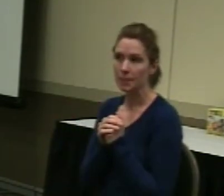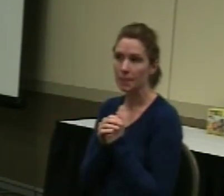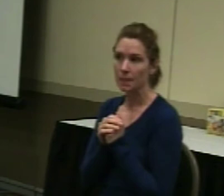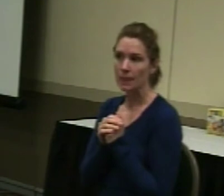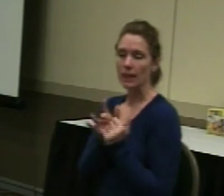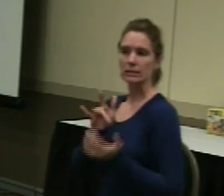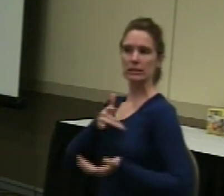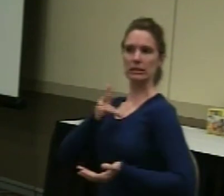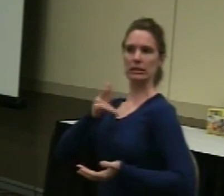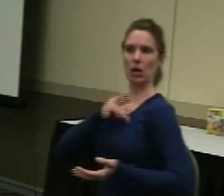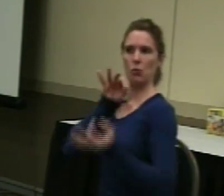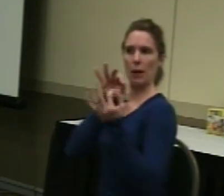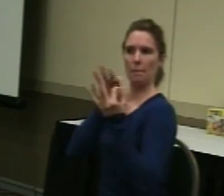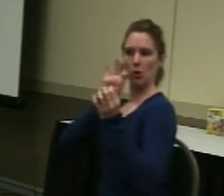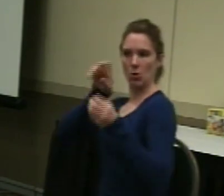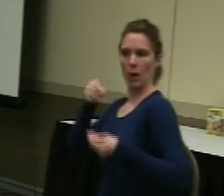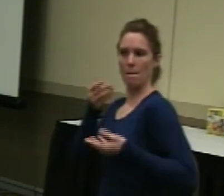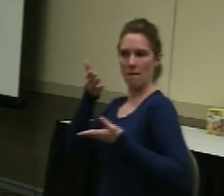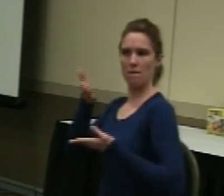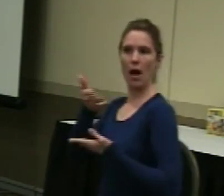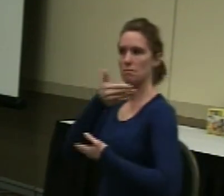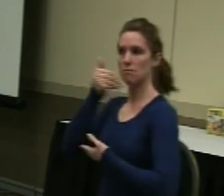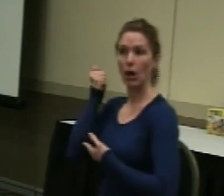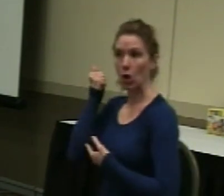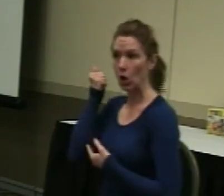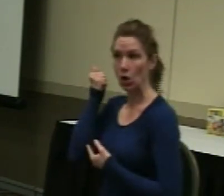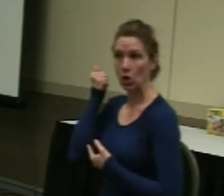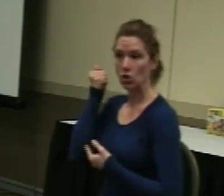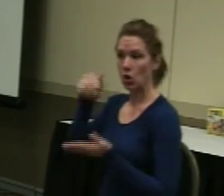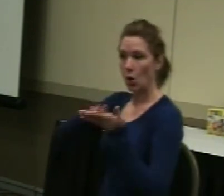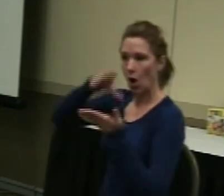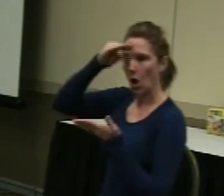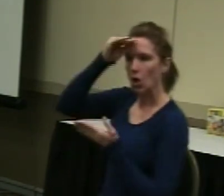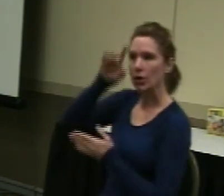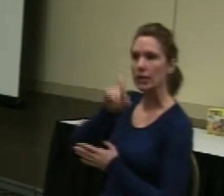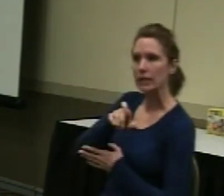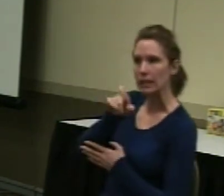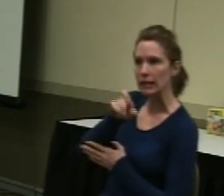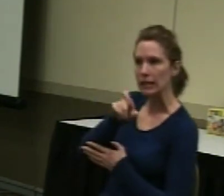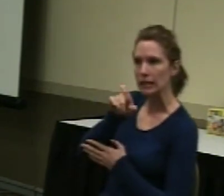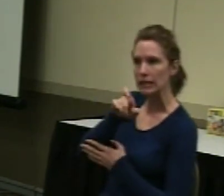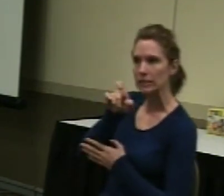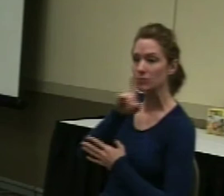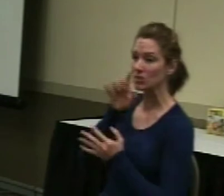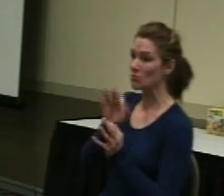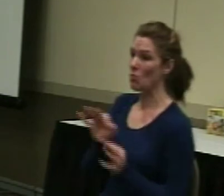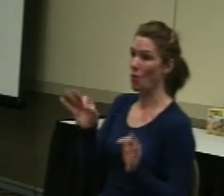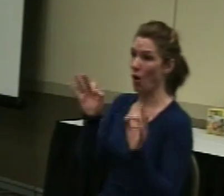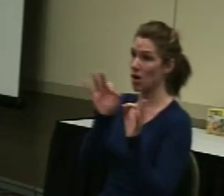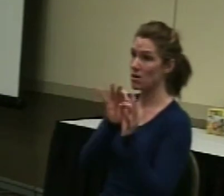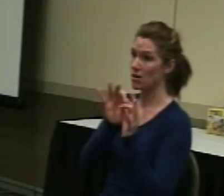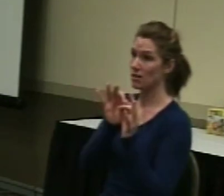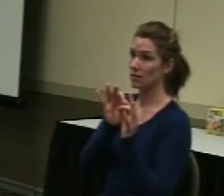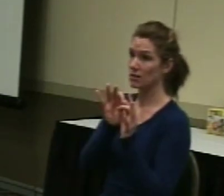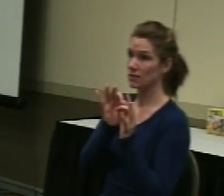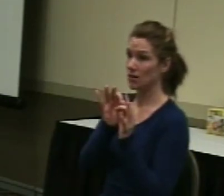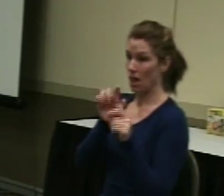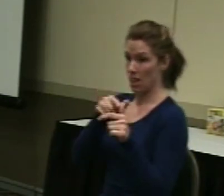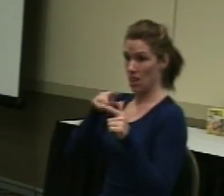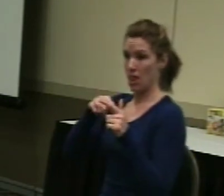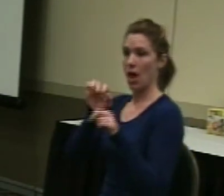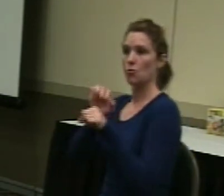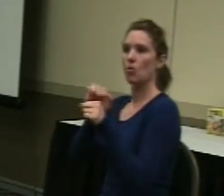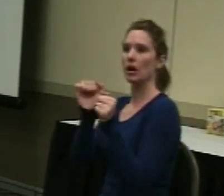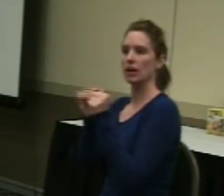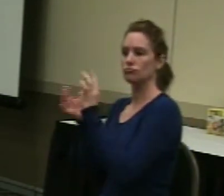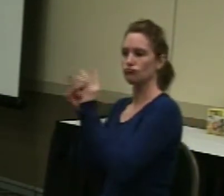you know, sensory input that you can provide her, the better. So her learning needs are huge. Then of course